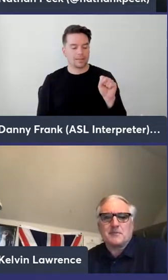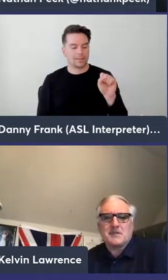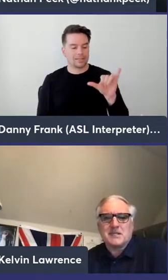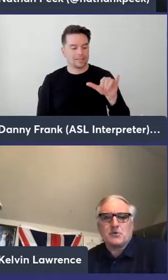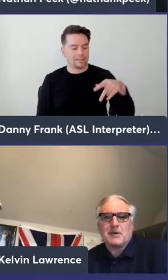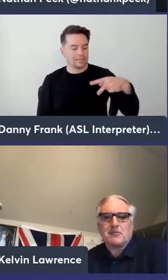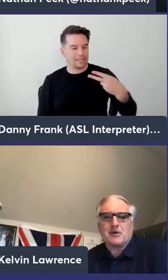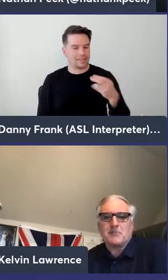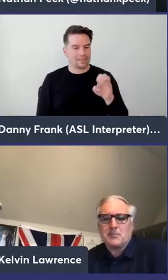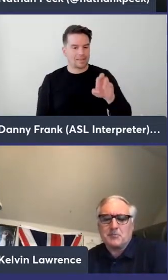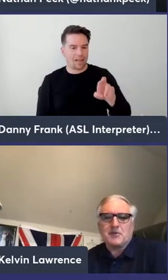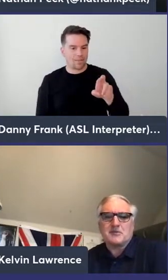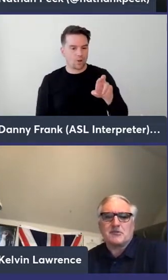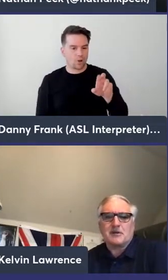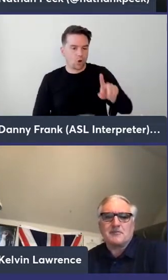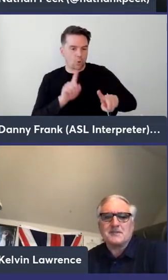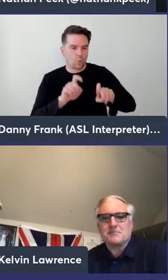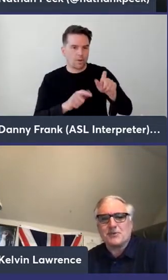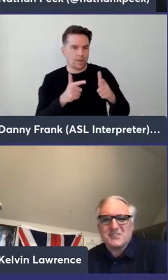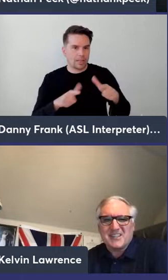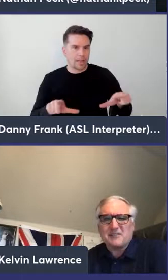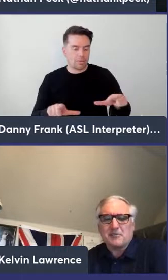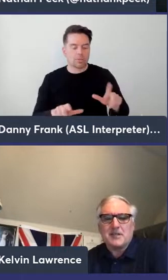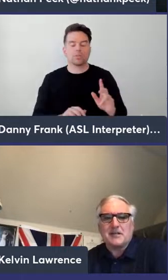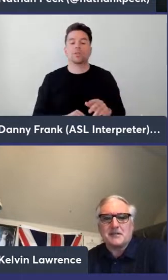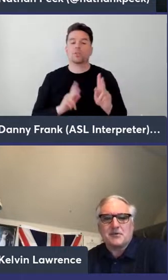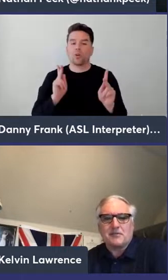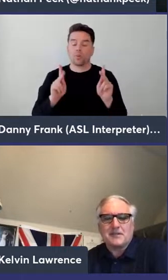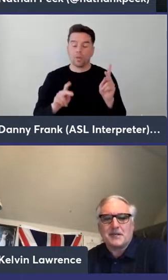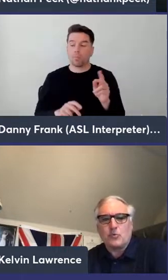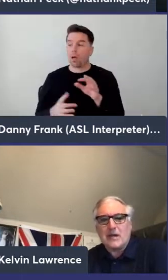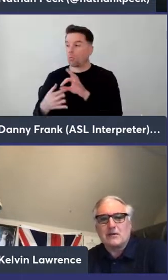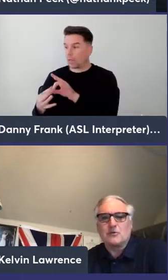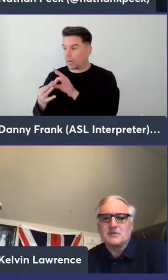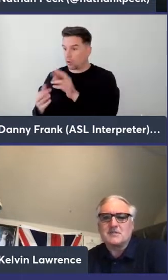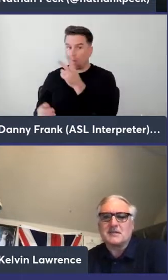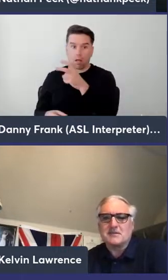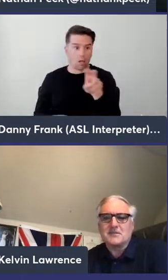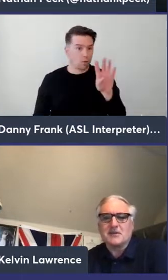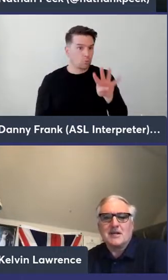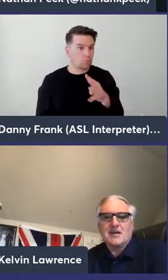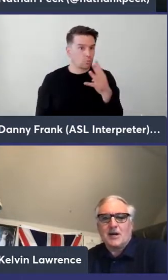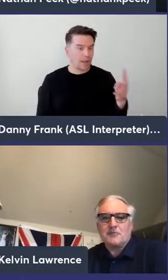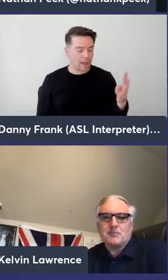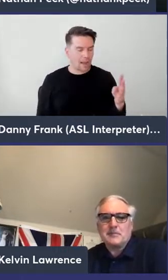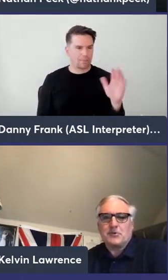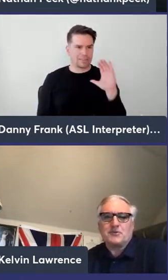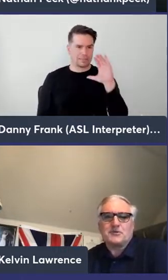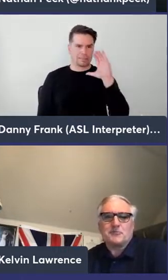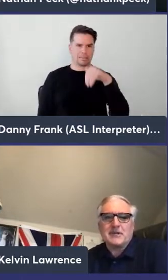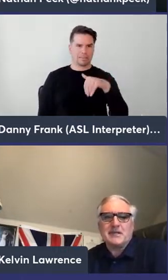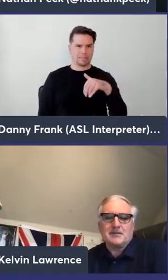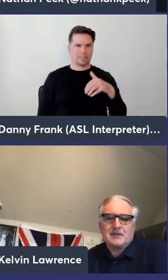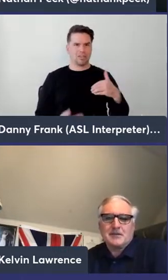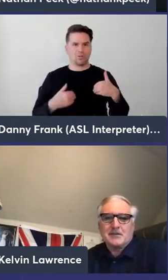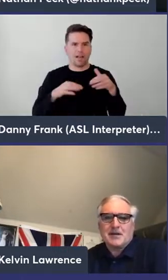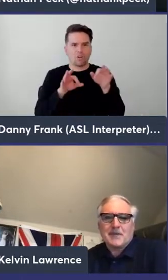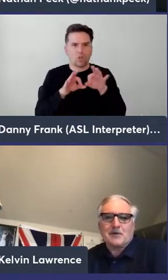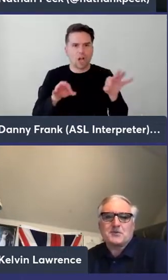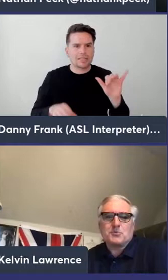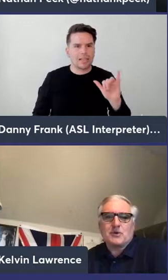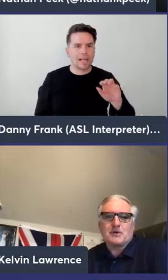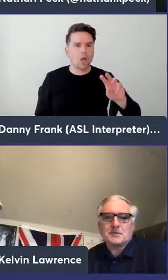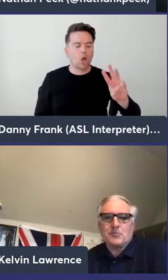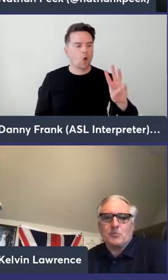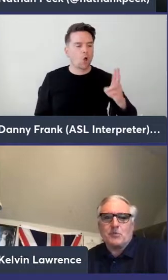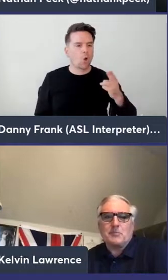from a SQL background, maybe moving to graph, this looks a little familiar. You've got things like where clauses here. So hopefully people can sort of read how